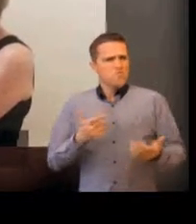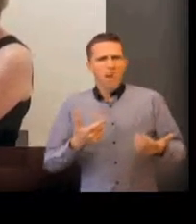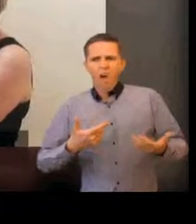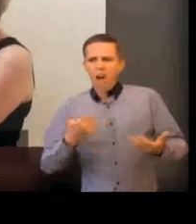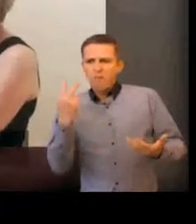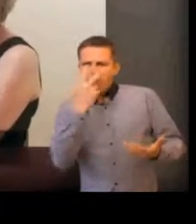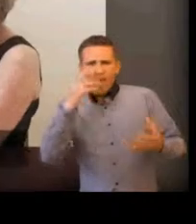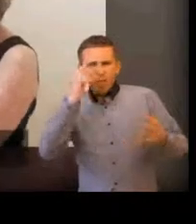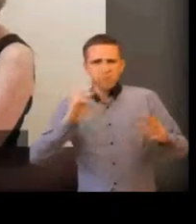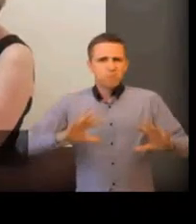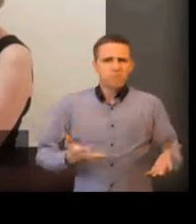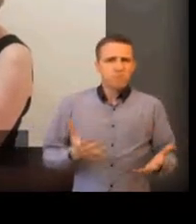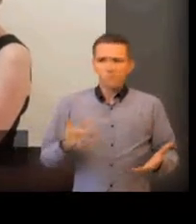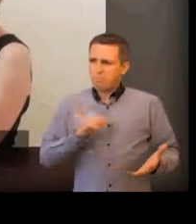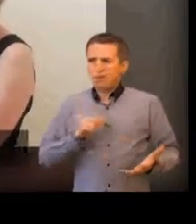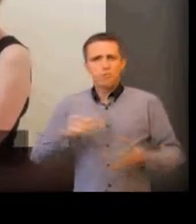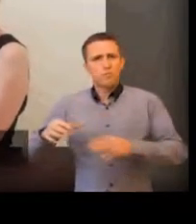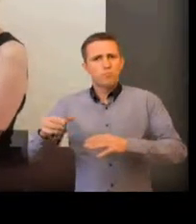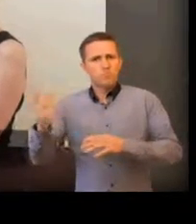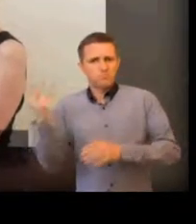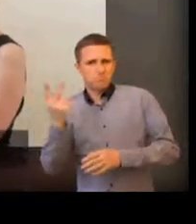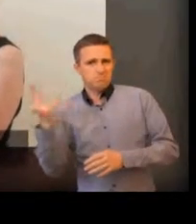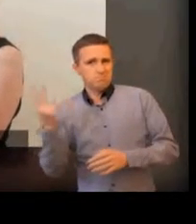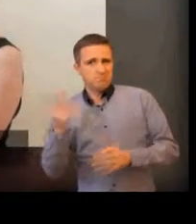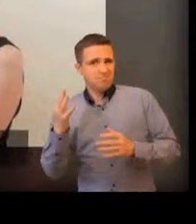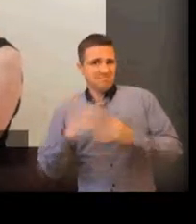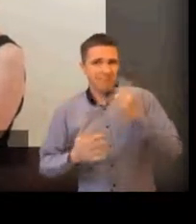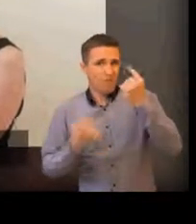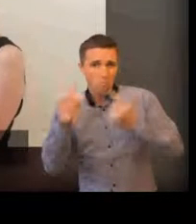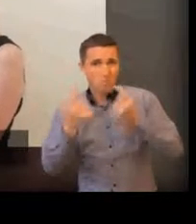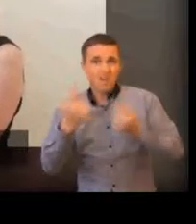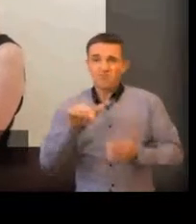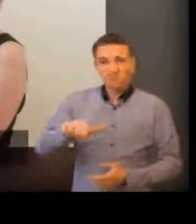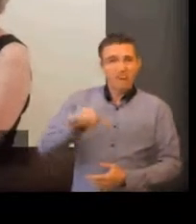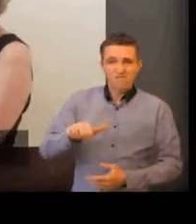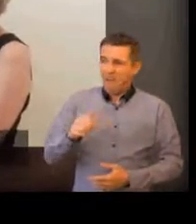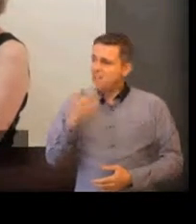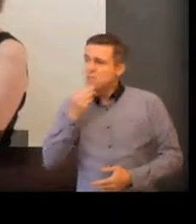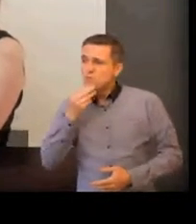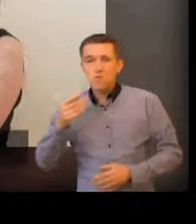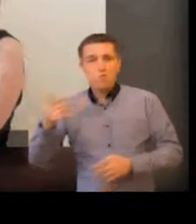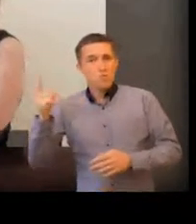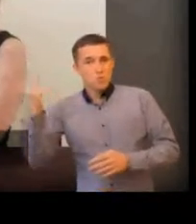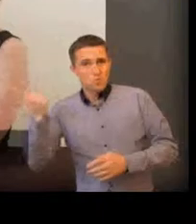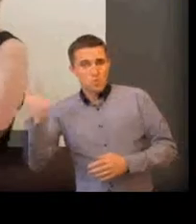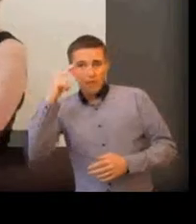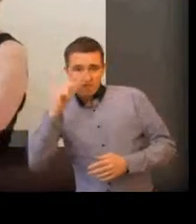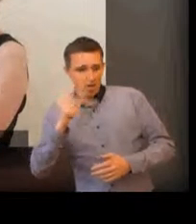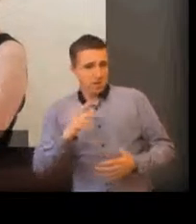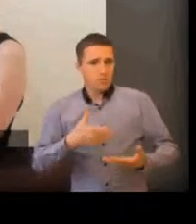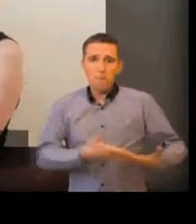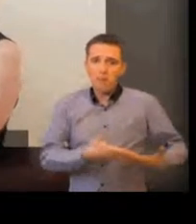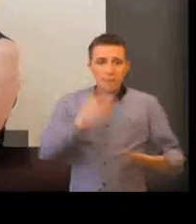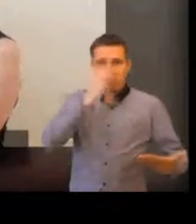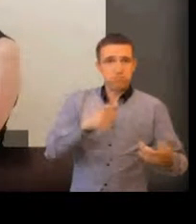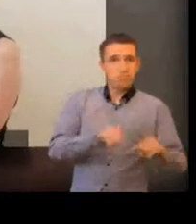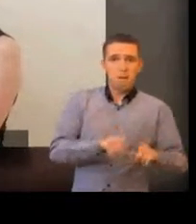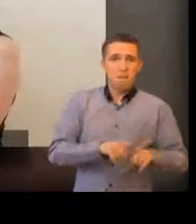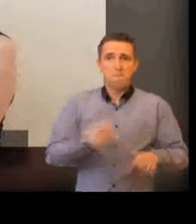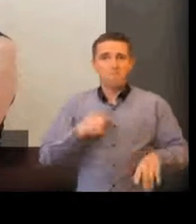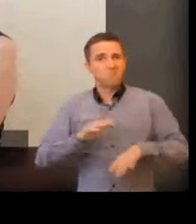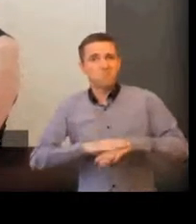Kelly, did you? No, I had no idea, I was always told it wasn't. But actually, they were superb, and they did identify something, and it was, I